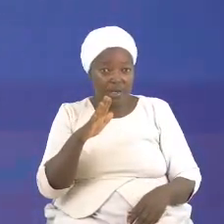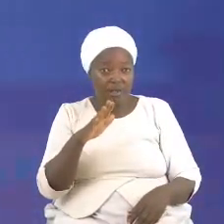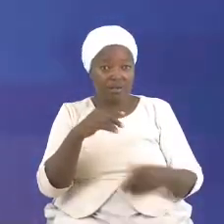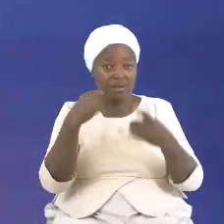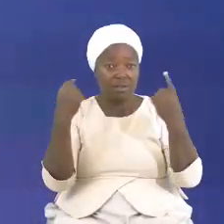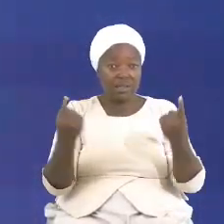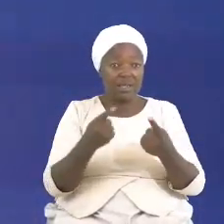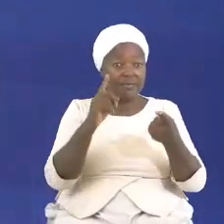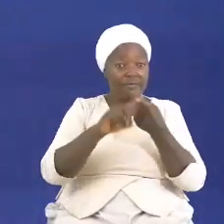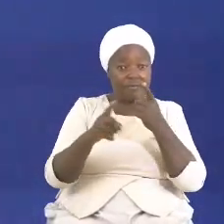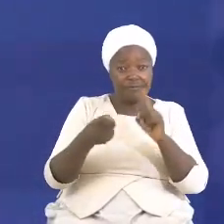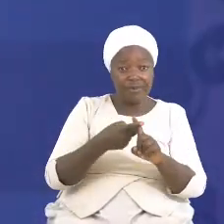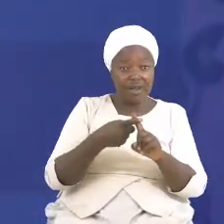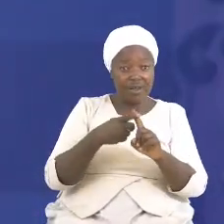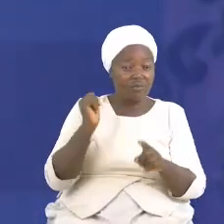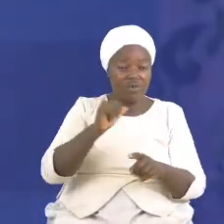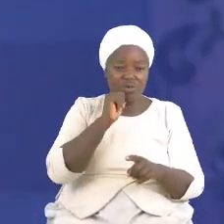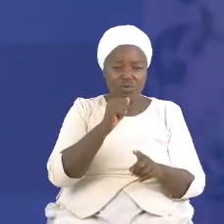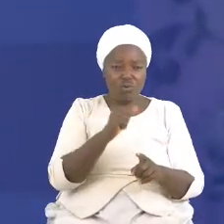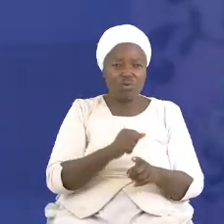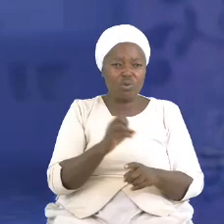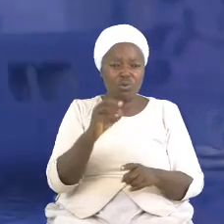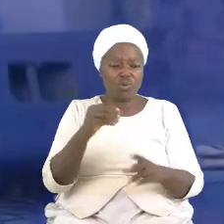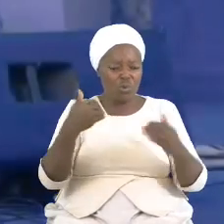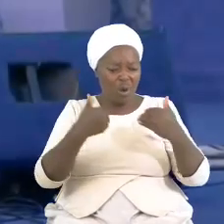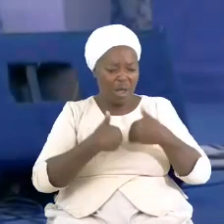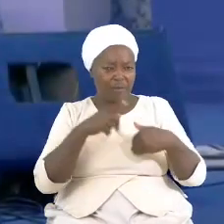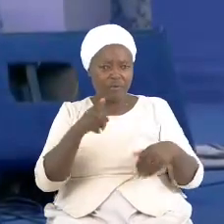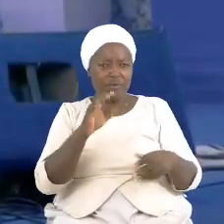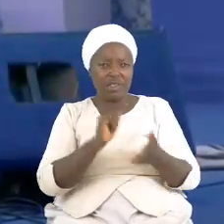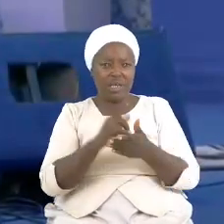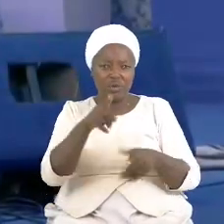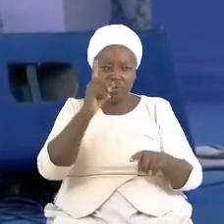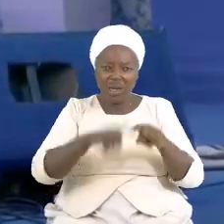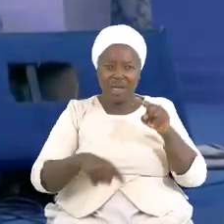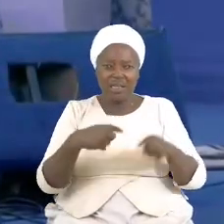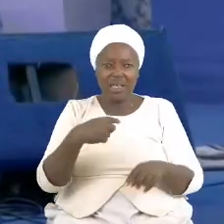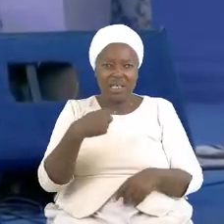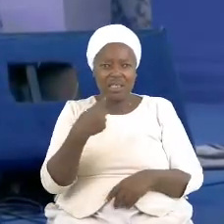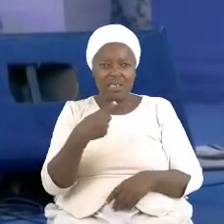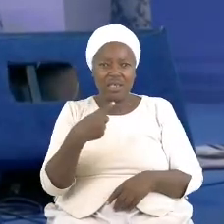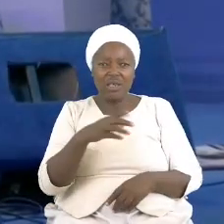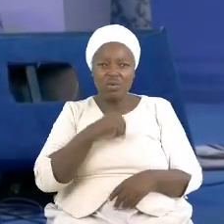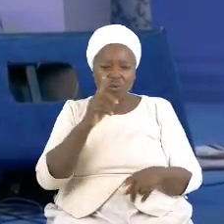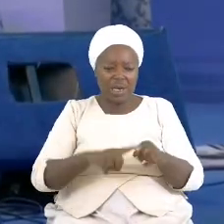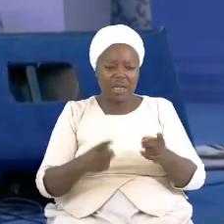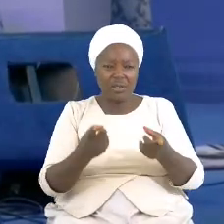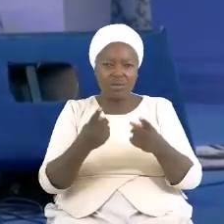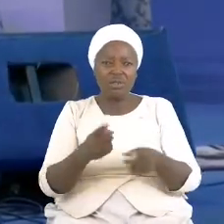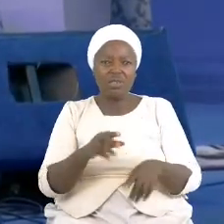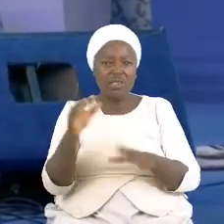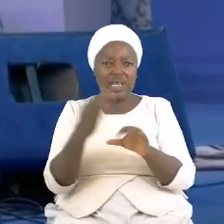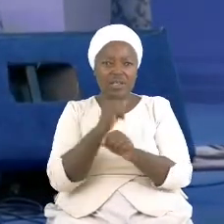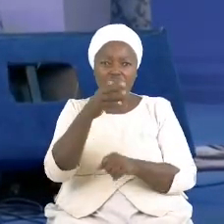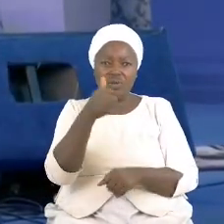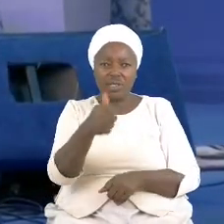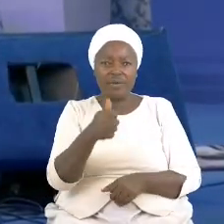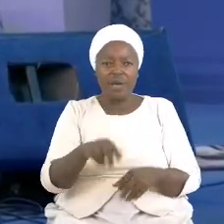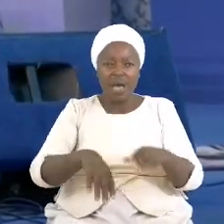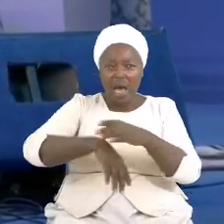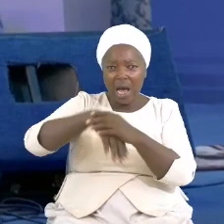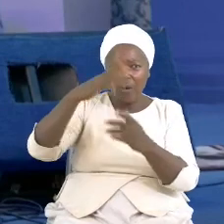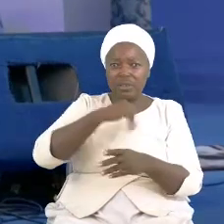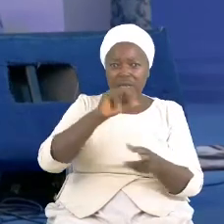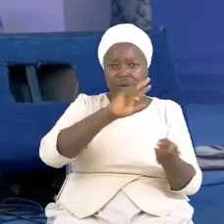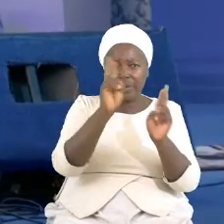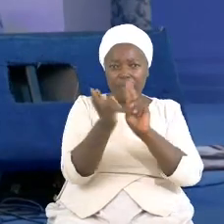will not so possess you that you cannot save, you cannot get yourself out and repent.